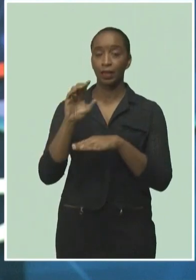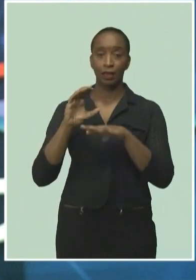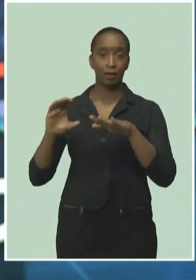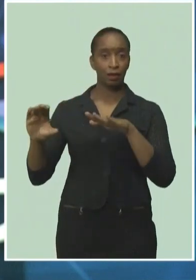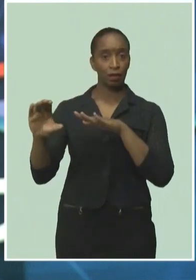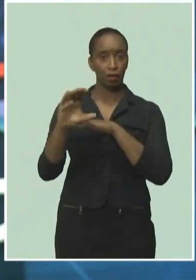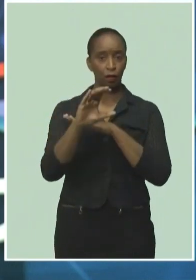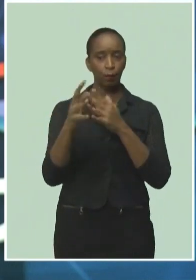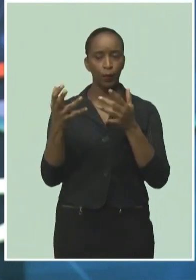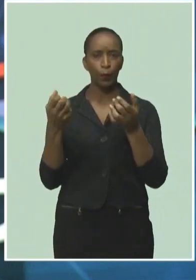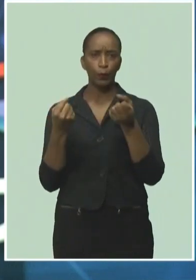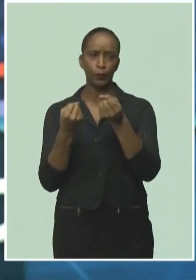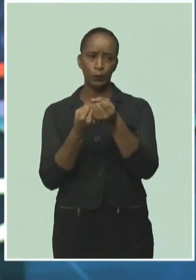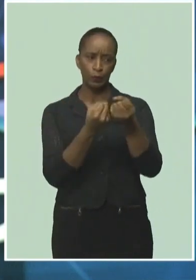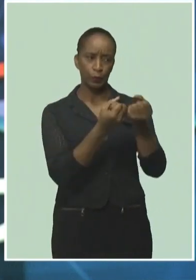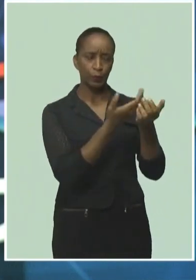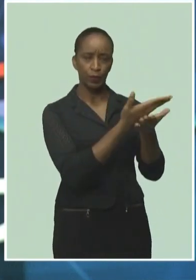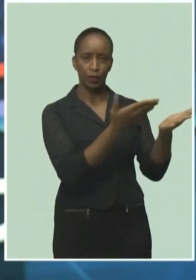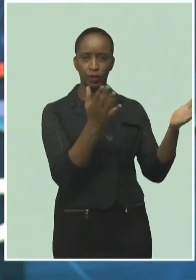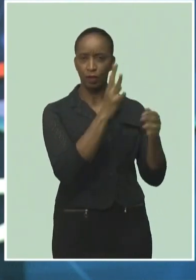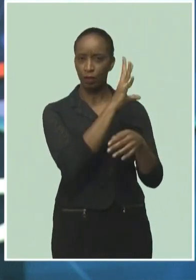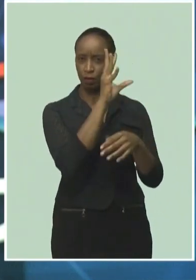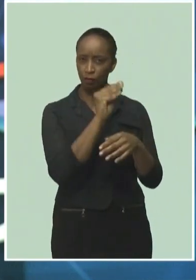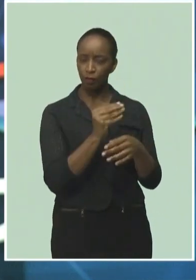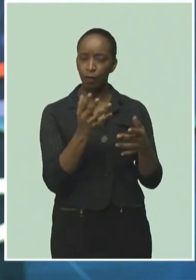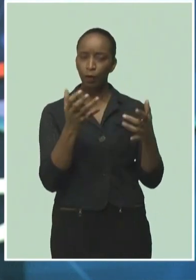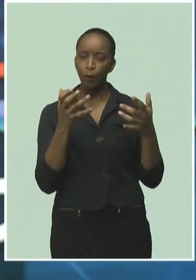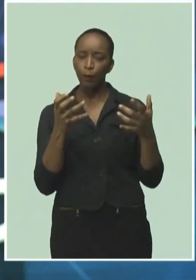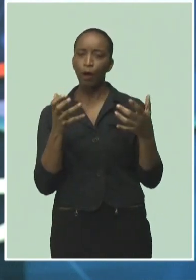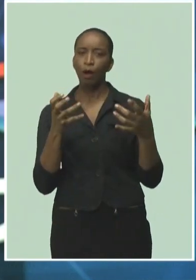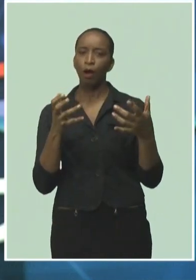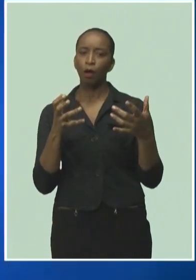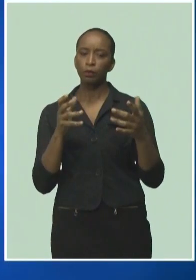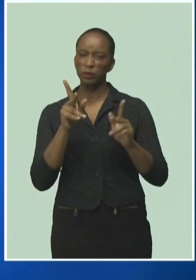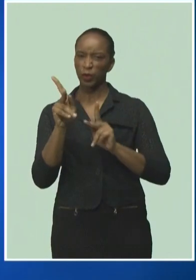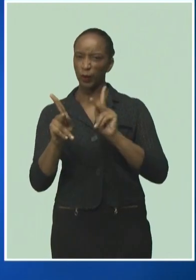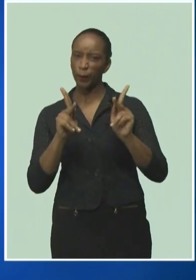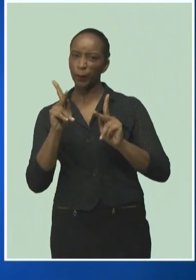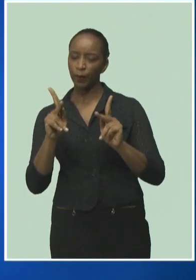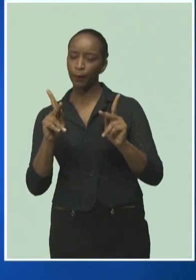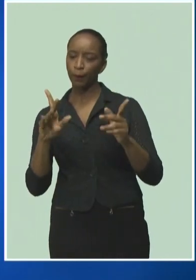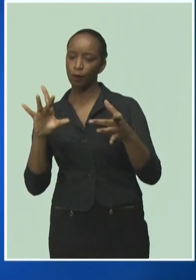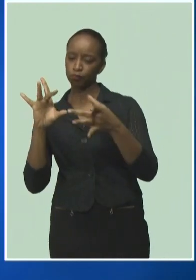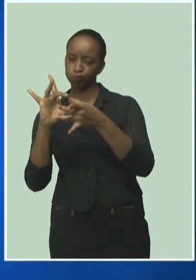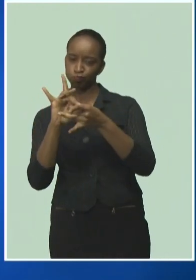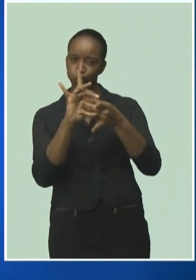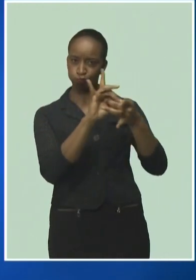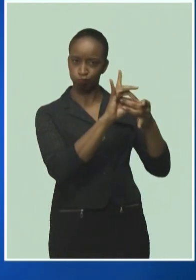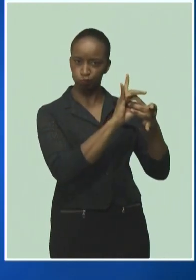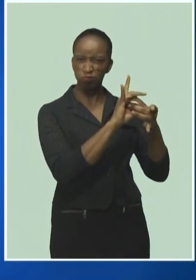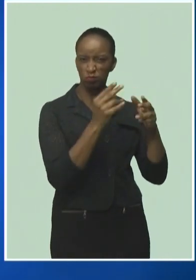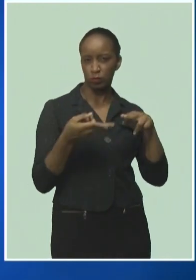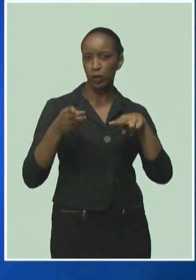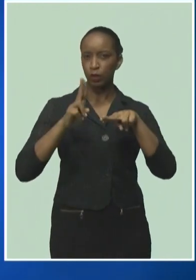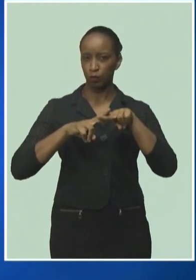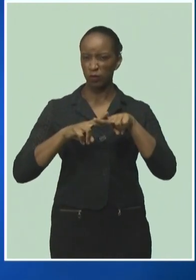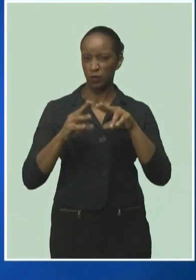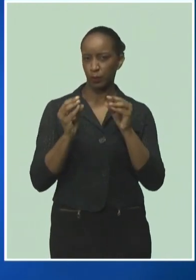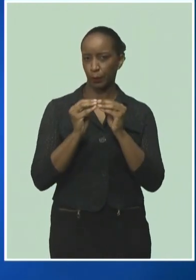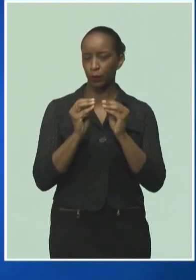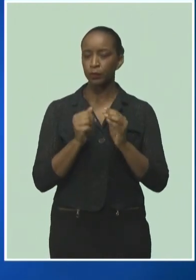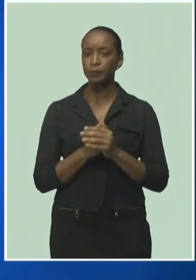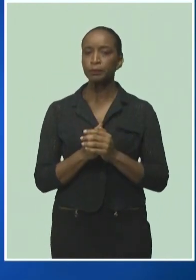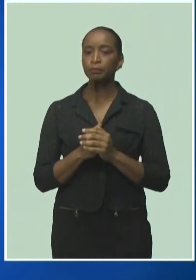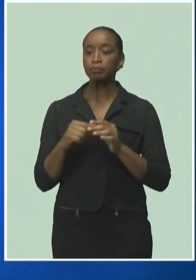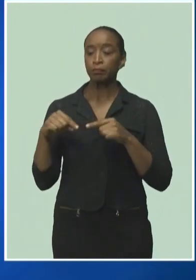Pan-Africanism and enhanced people-to-people contact. Over the past 2 years, CARICOM and African